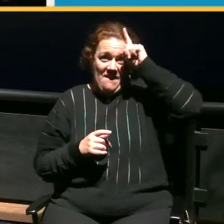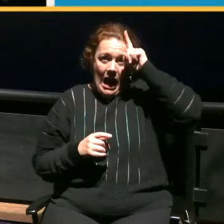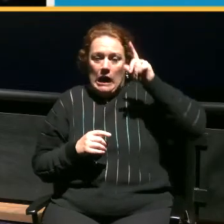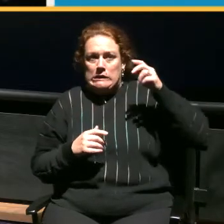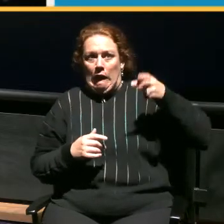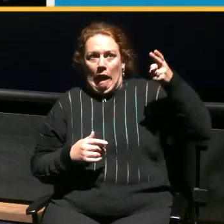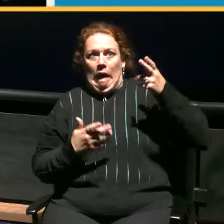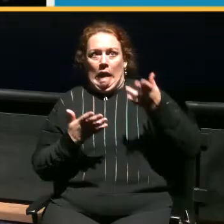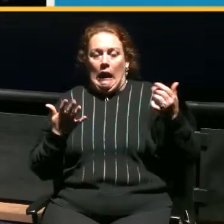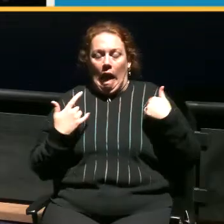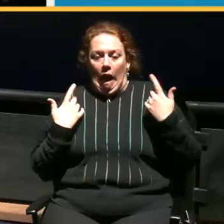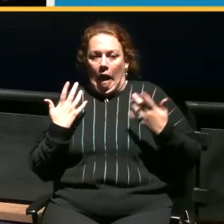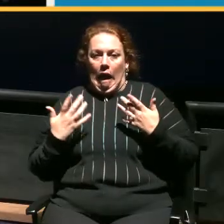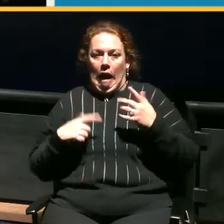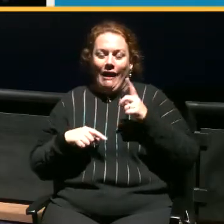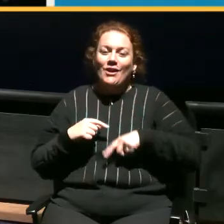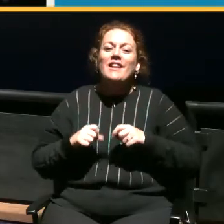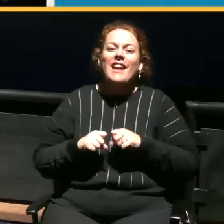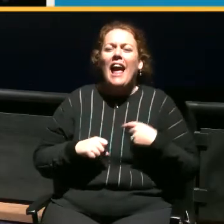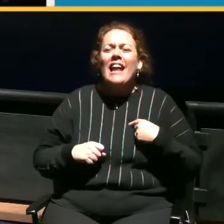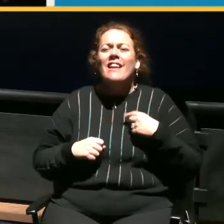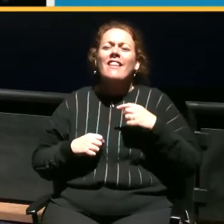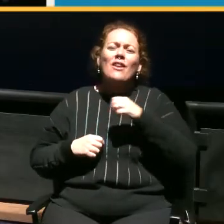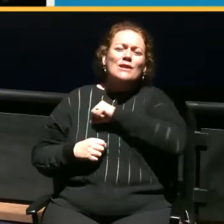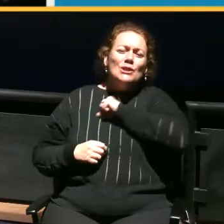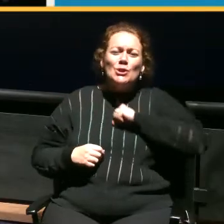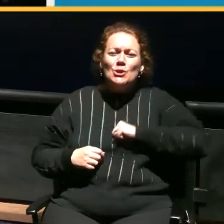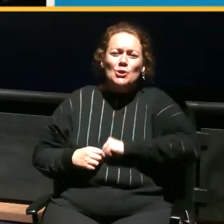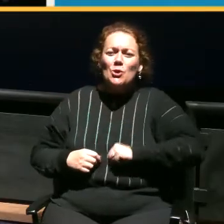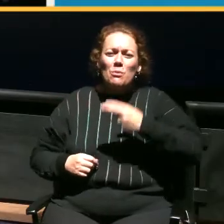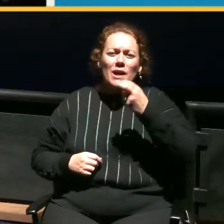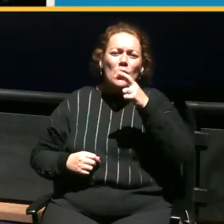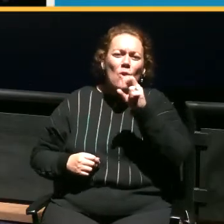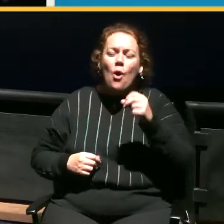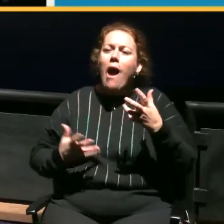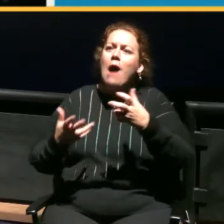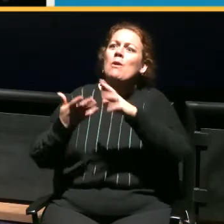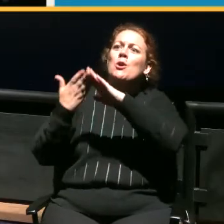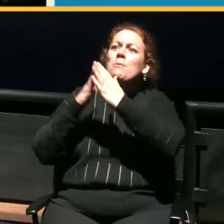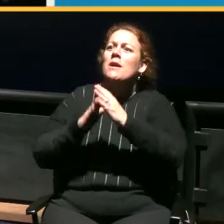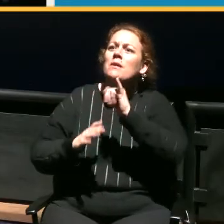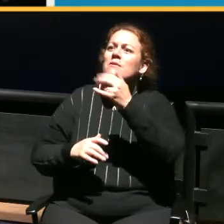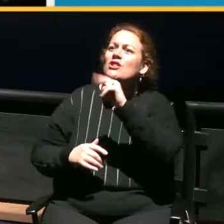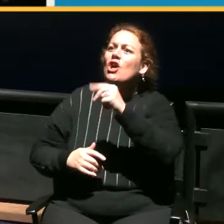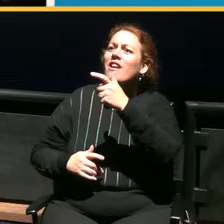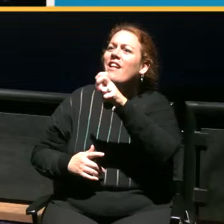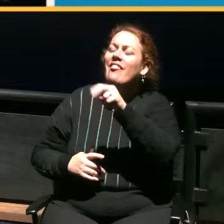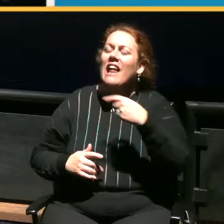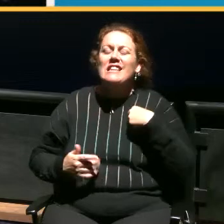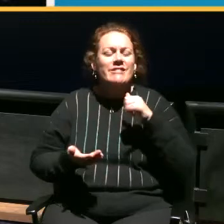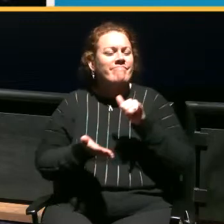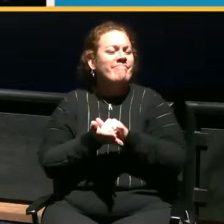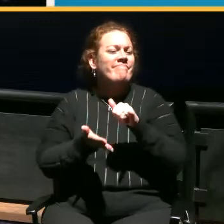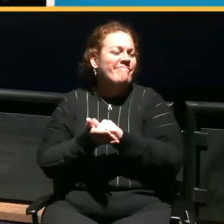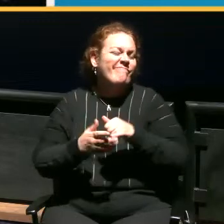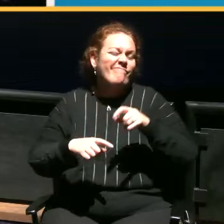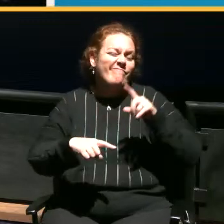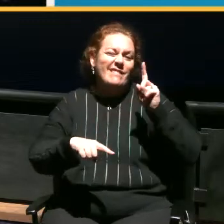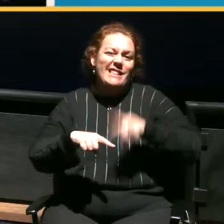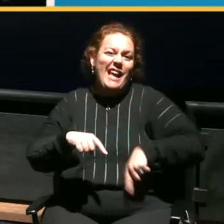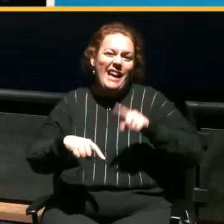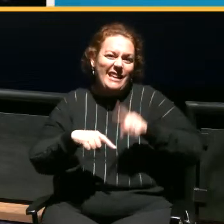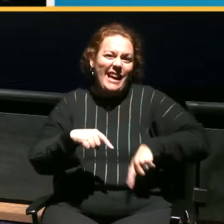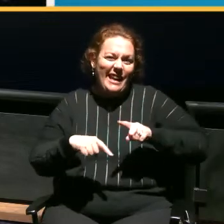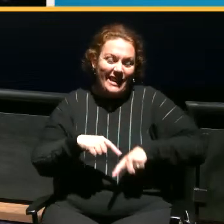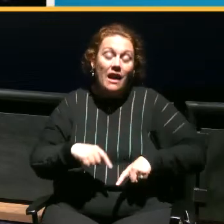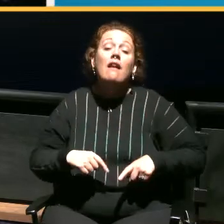that this could work out. And plus, these are superheroes. How do you grow up to be like John Glenn or one of these? This can't happen. So I crossed it off the list of possibilities. When I